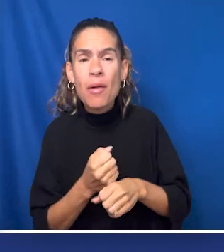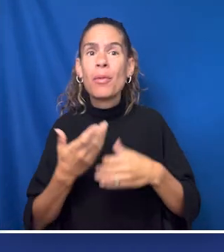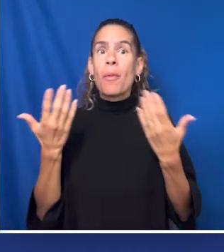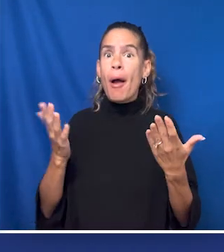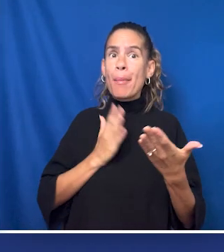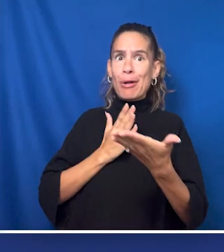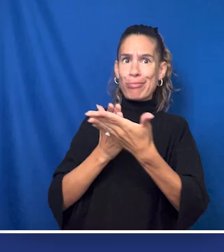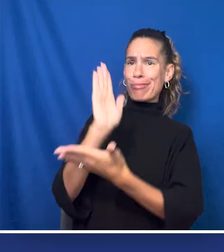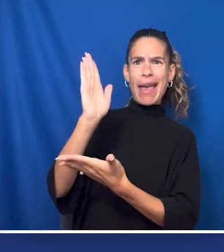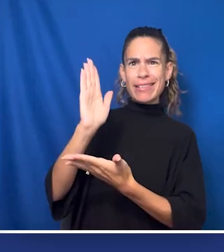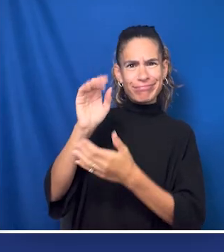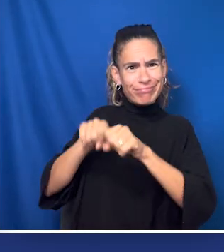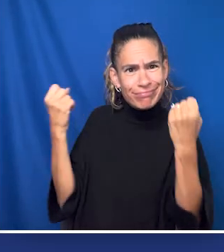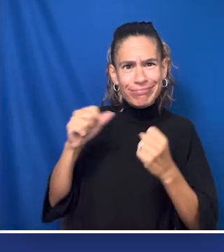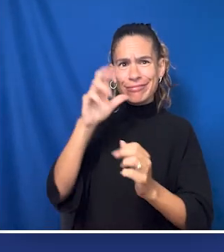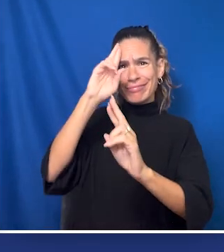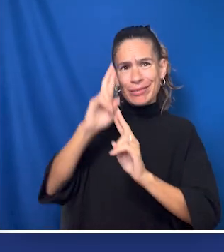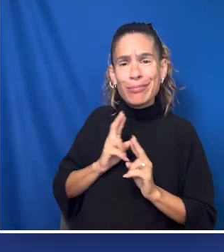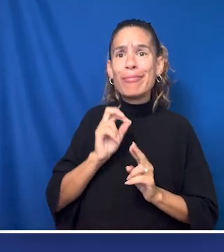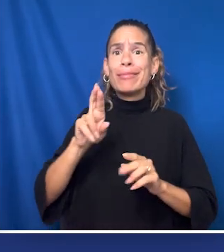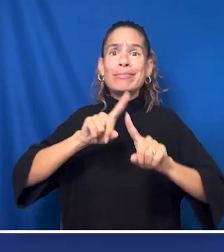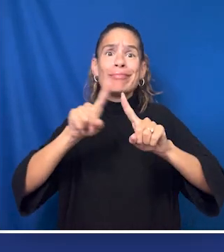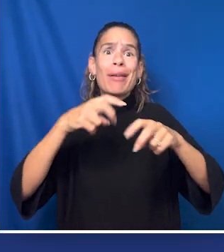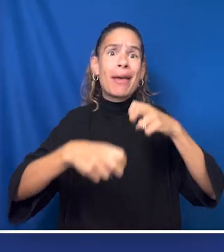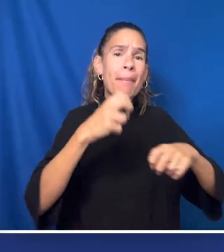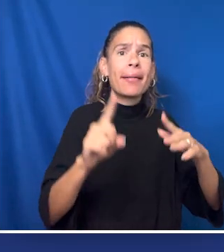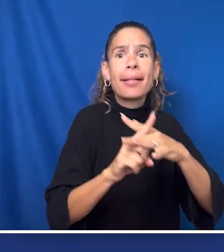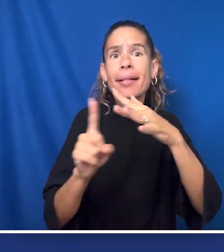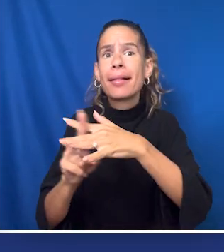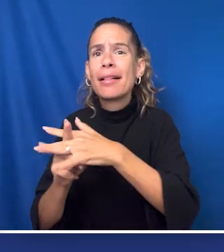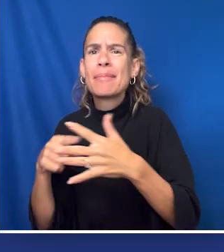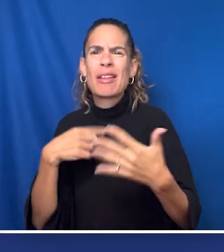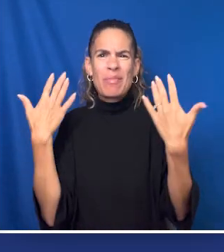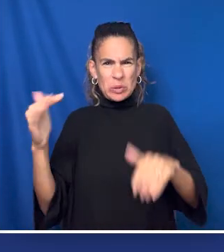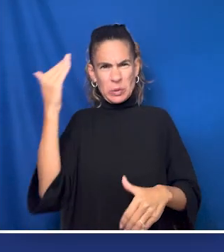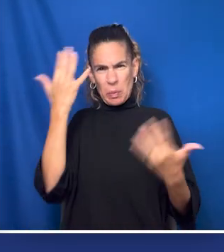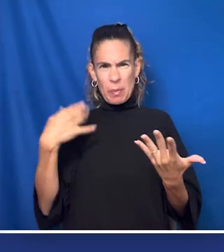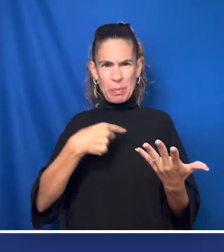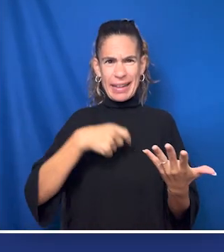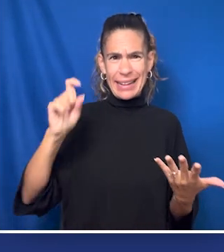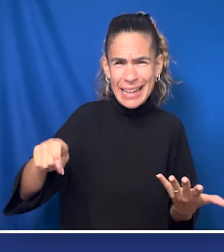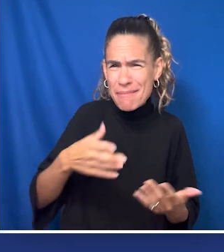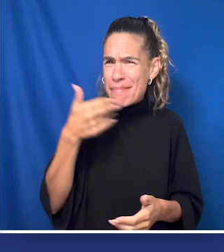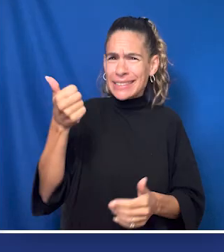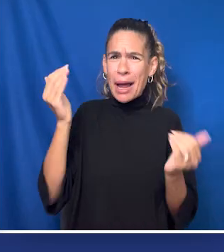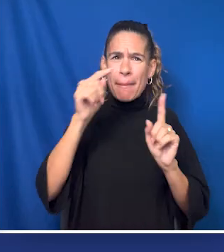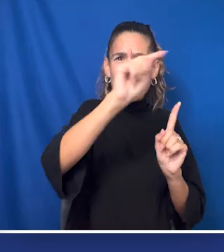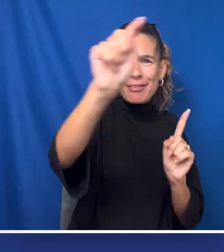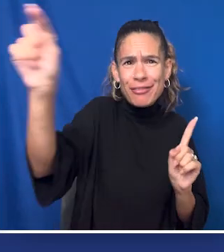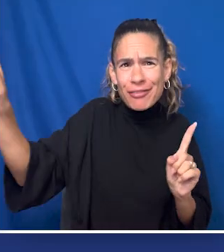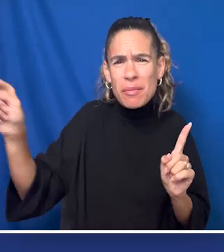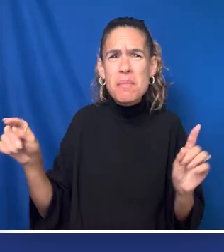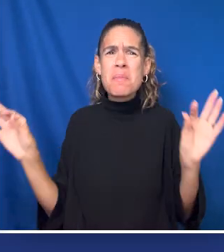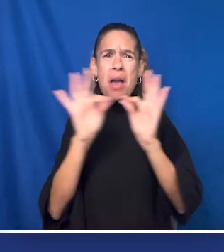resources or technology we need, our rights are not being respected, or some other kind of problem. We know what we need